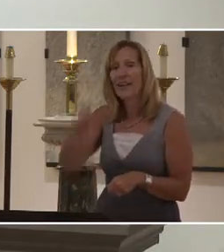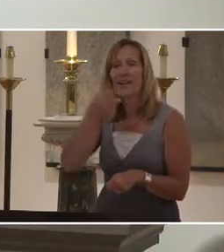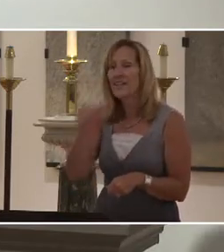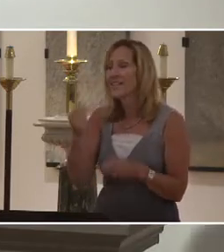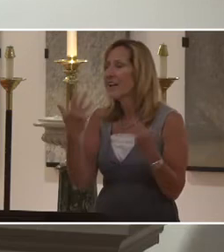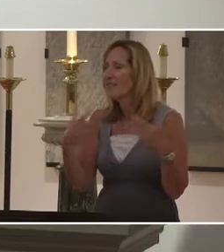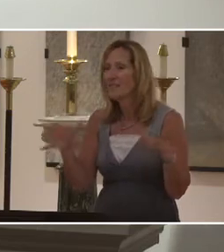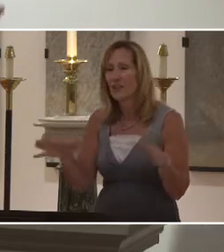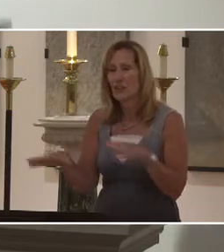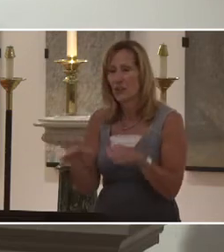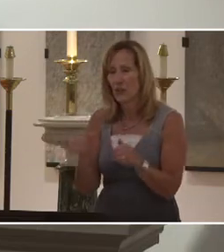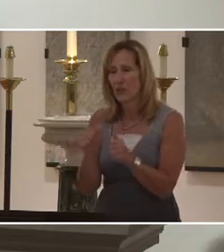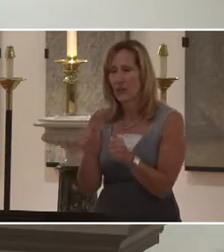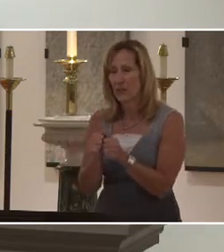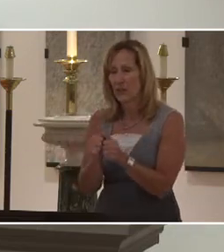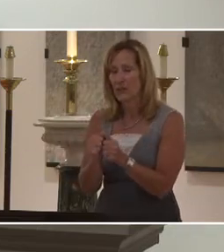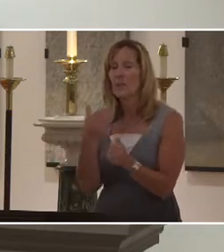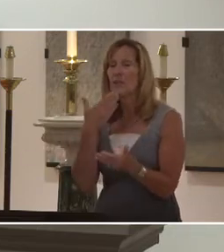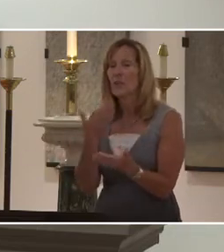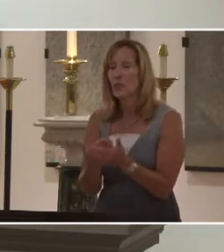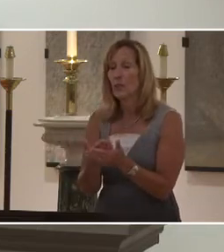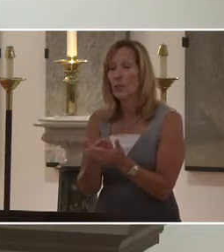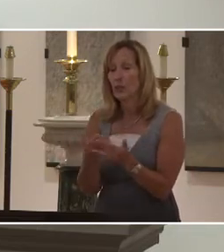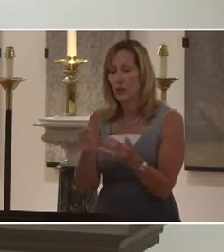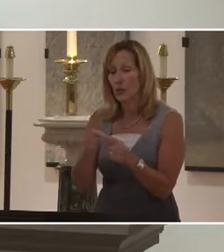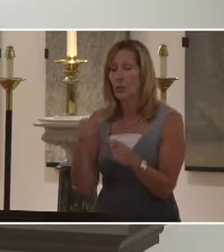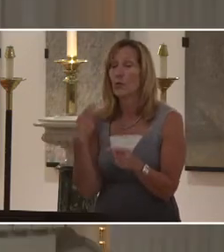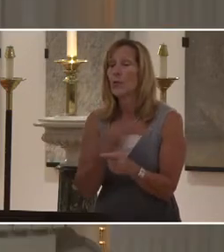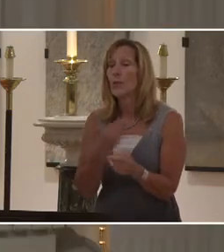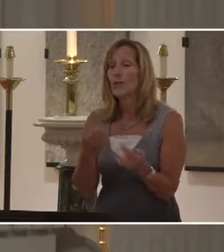doing good to us and for us and through us.